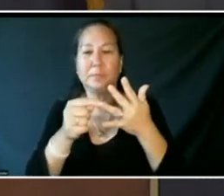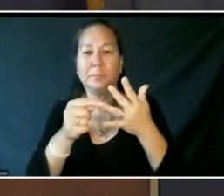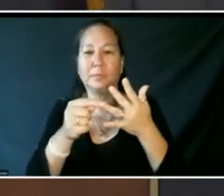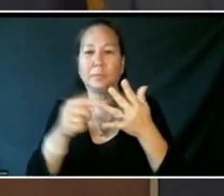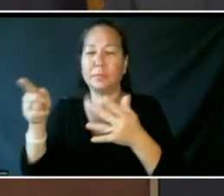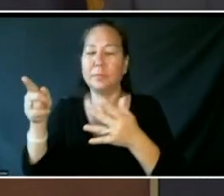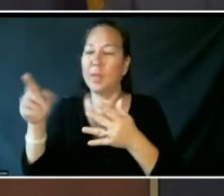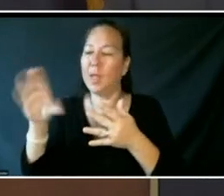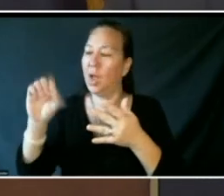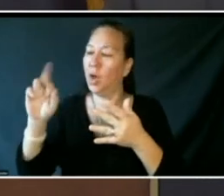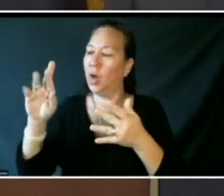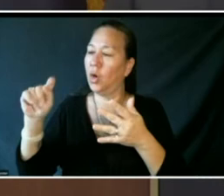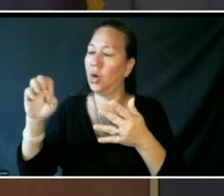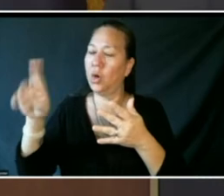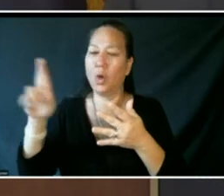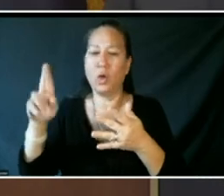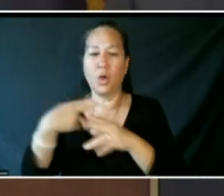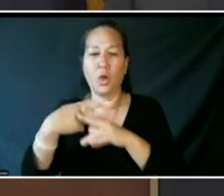search of a legal theory.